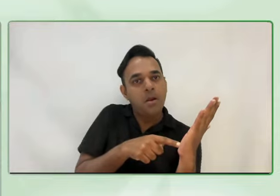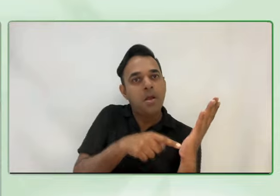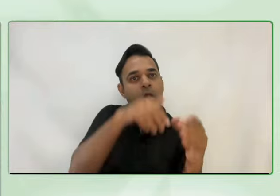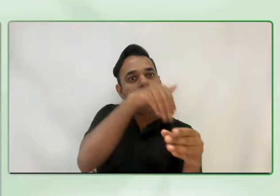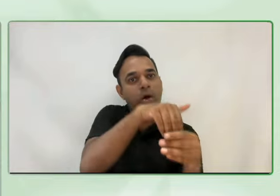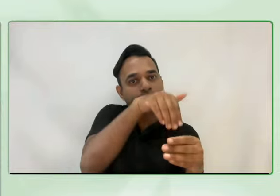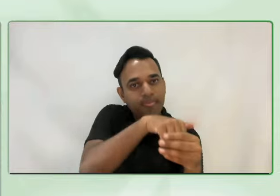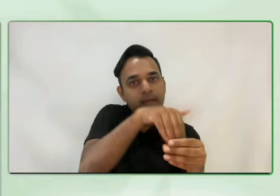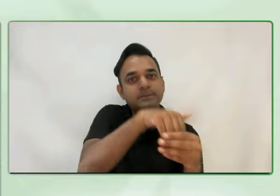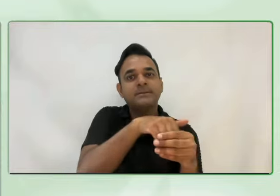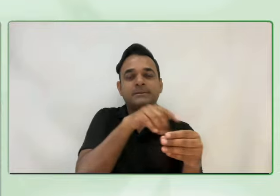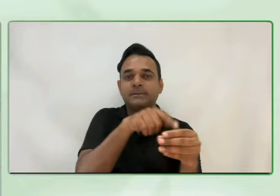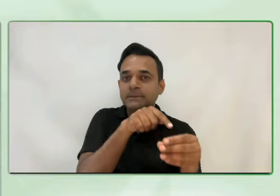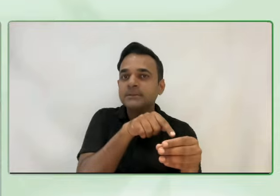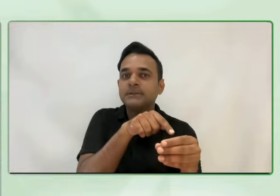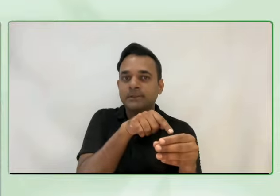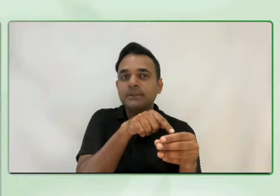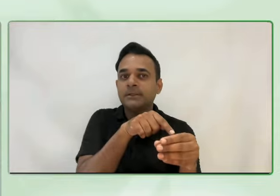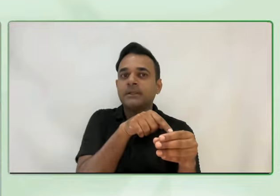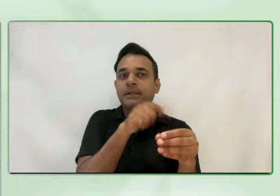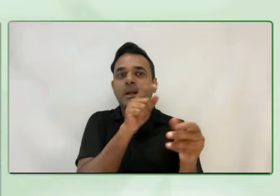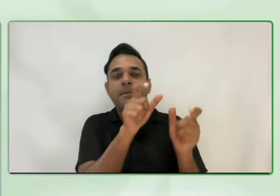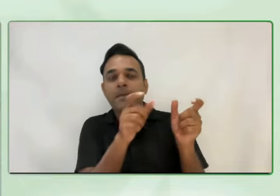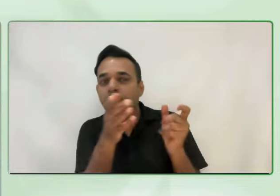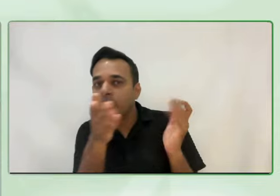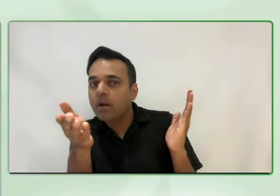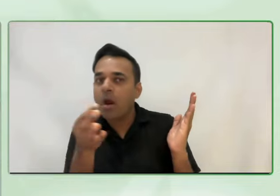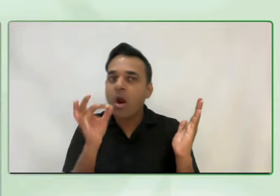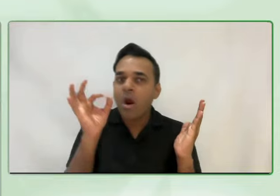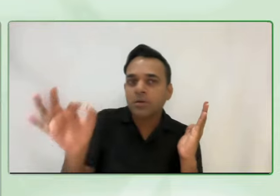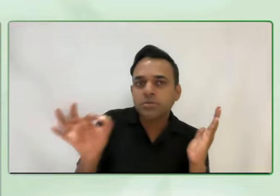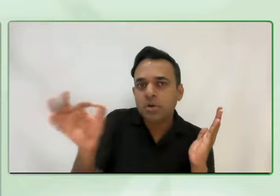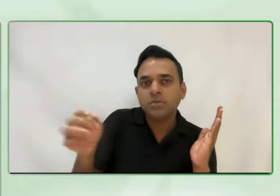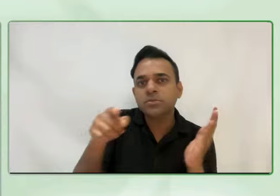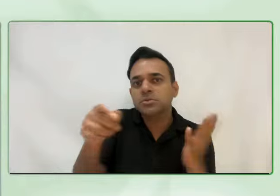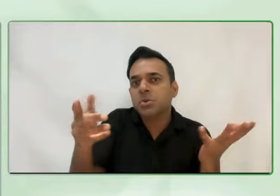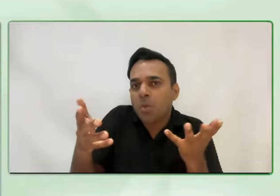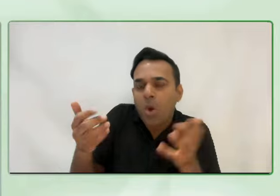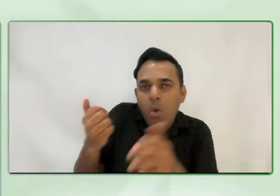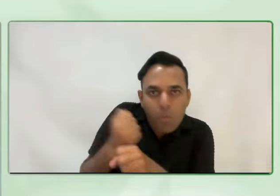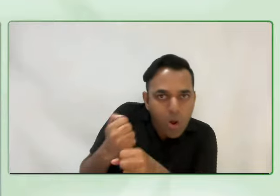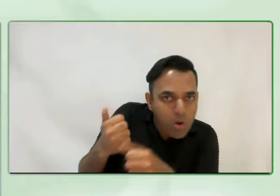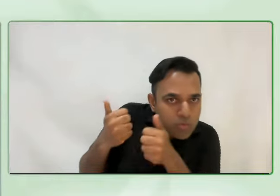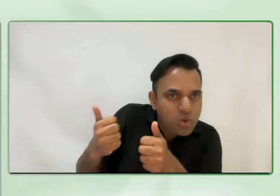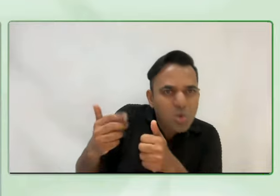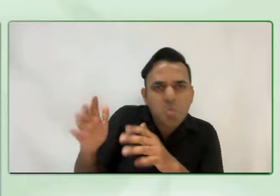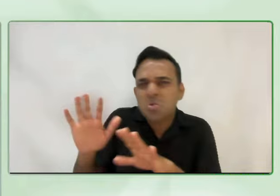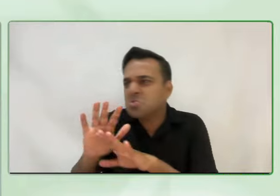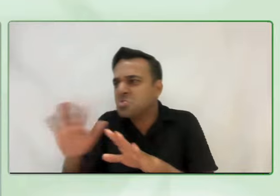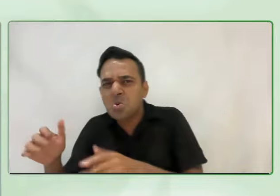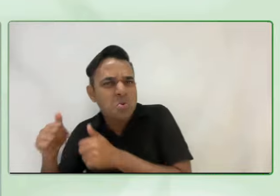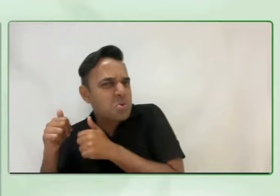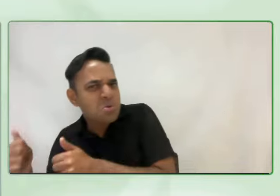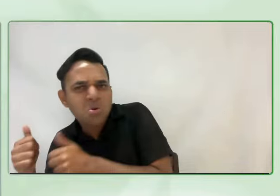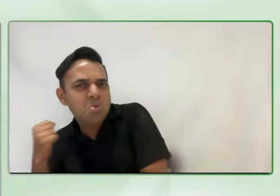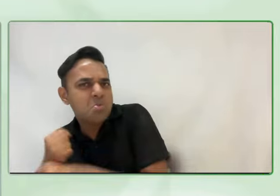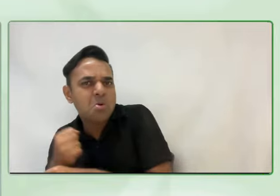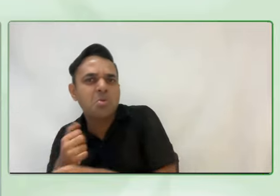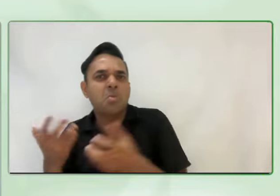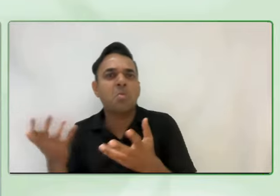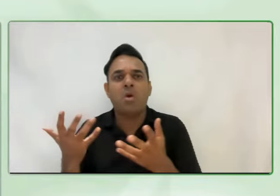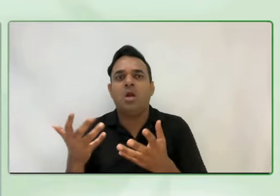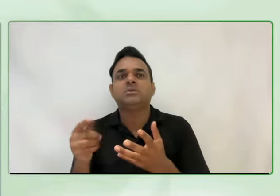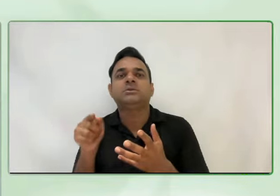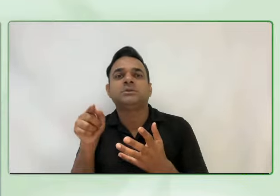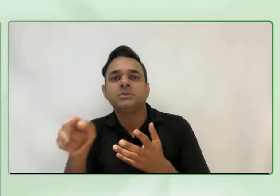to improve where we can. And of course, we are our CHRO, who is a